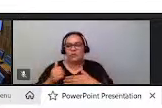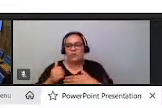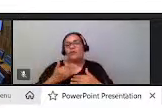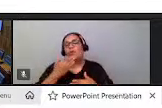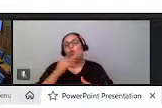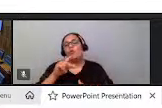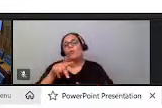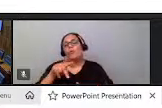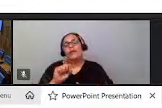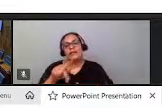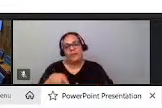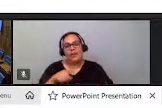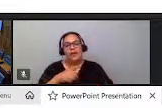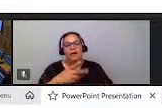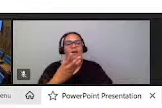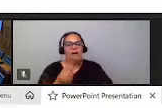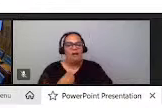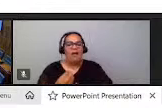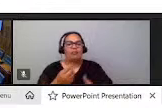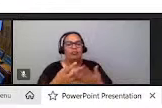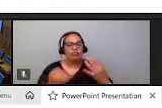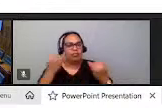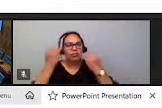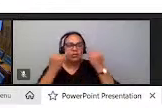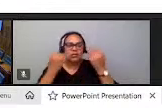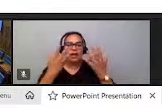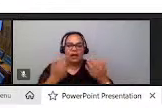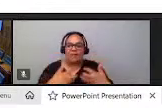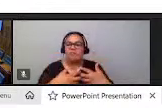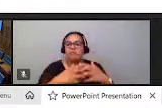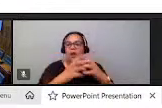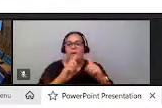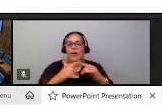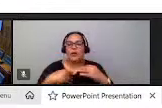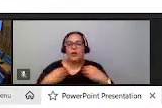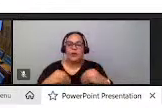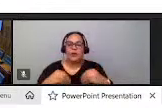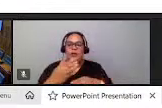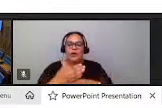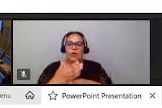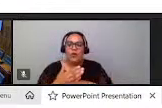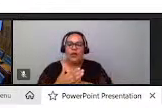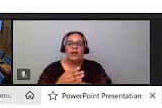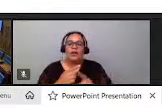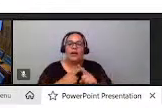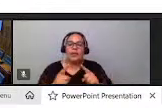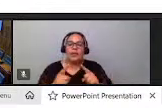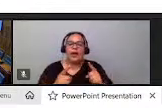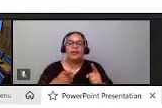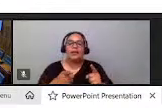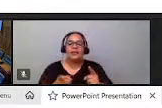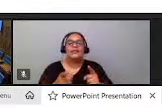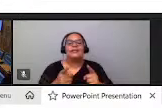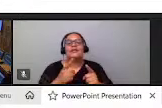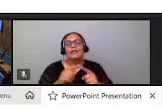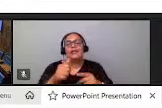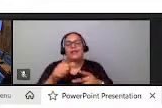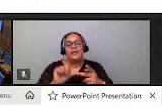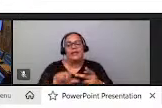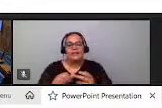PSPs um there is a number of initiatives that uh we are currently working on as well um we can go to the